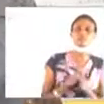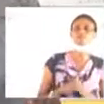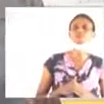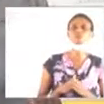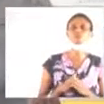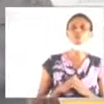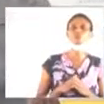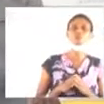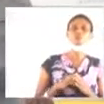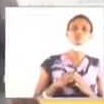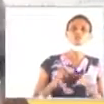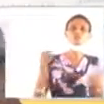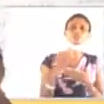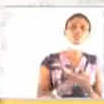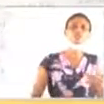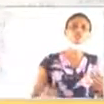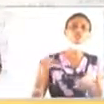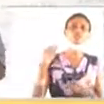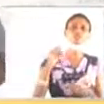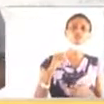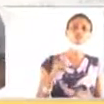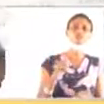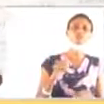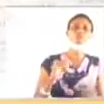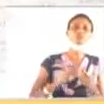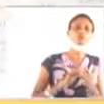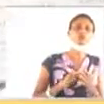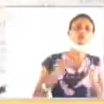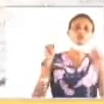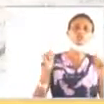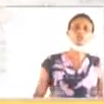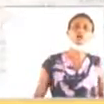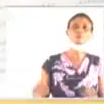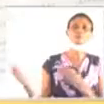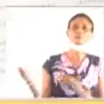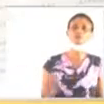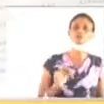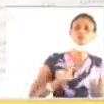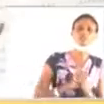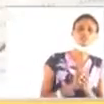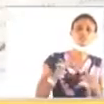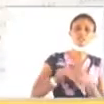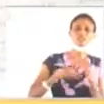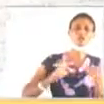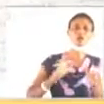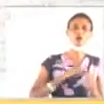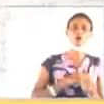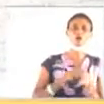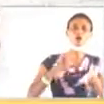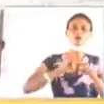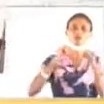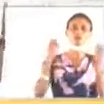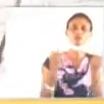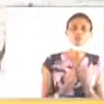children you can cater for, so that you can take care of them.